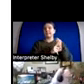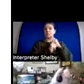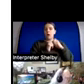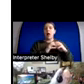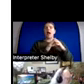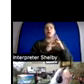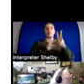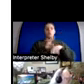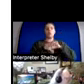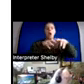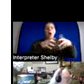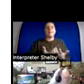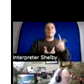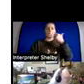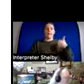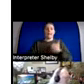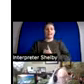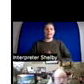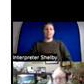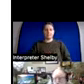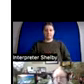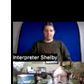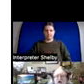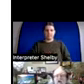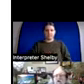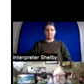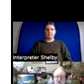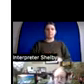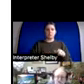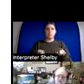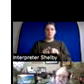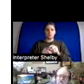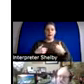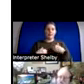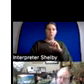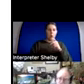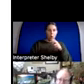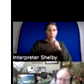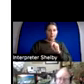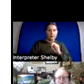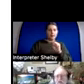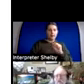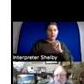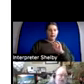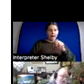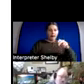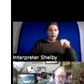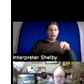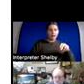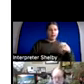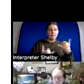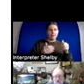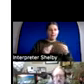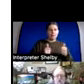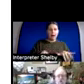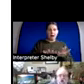as well there's the open ai playground uh that students were using to write their papers so there is of